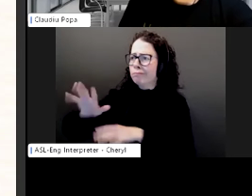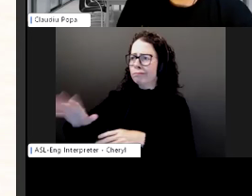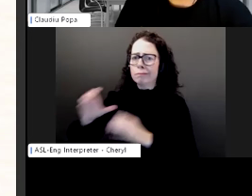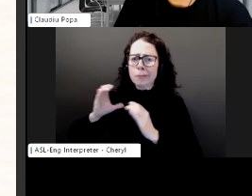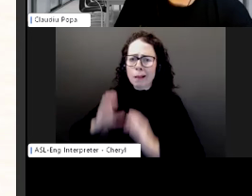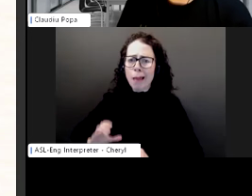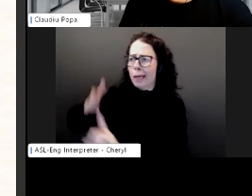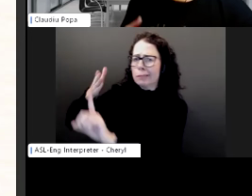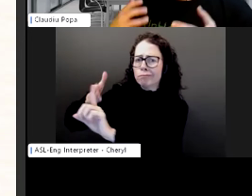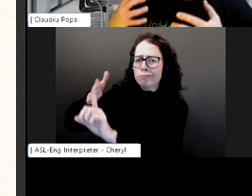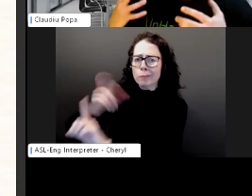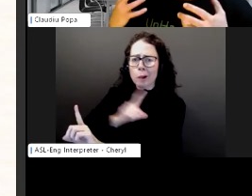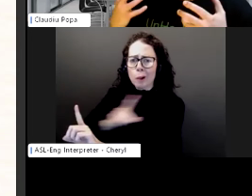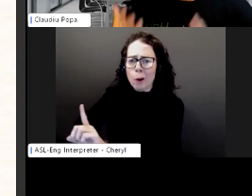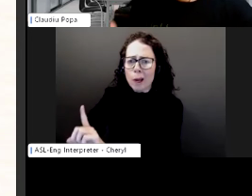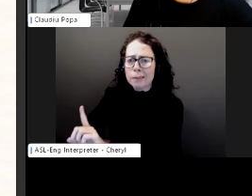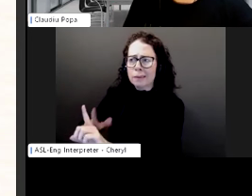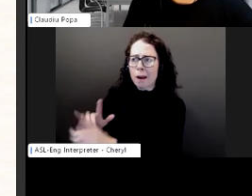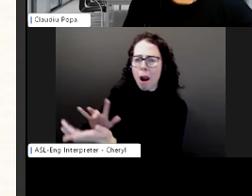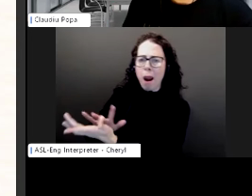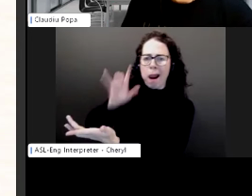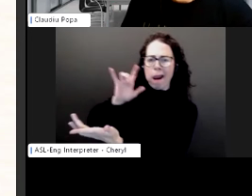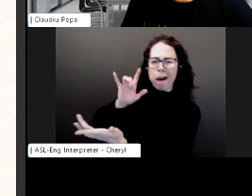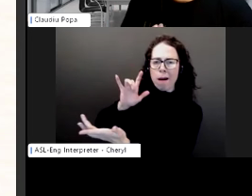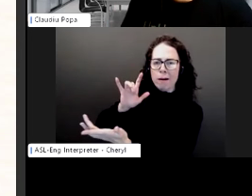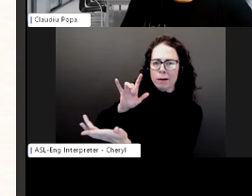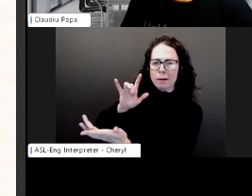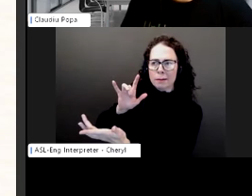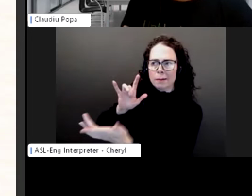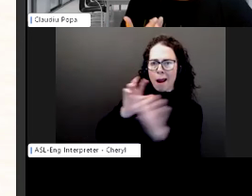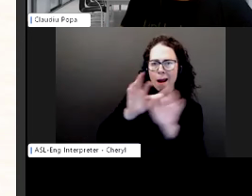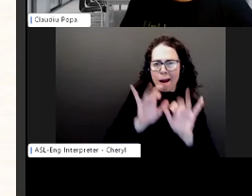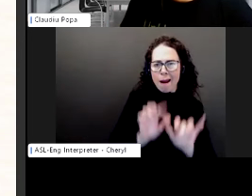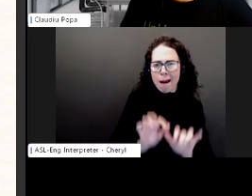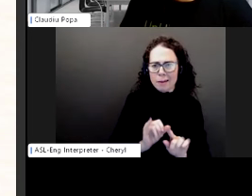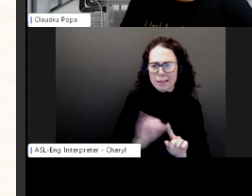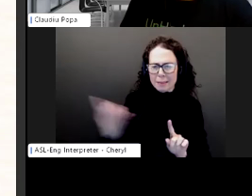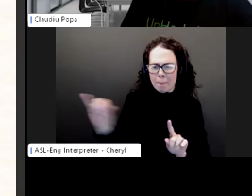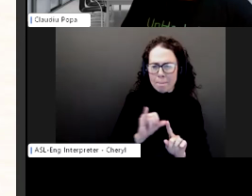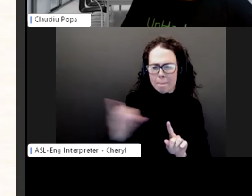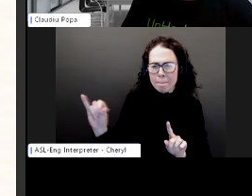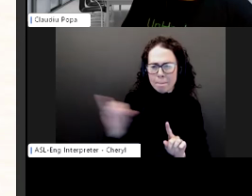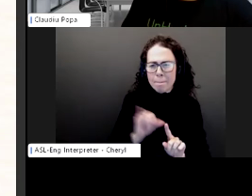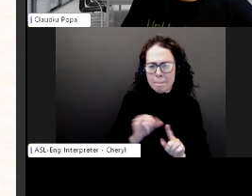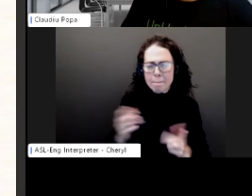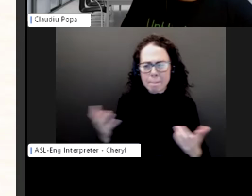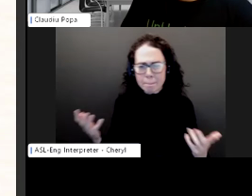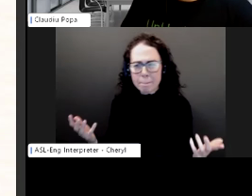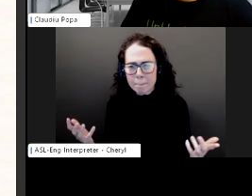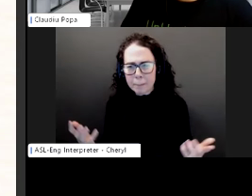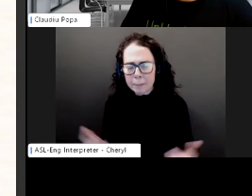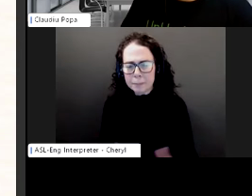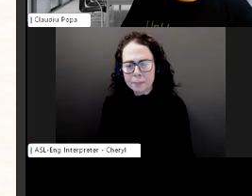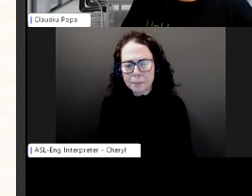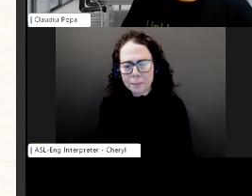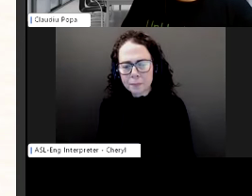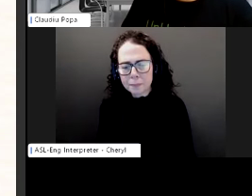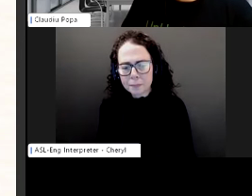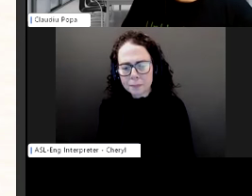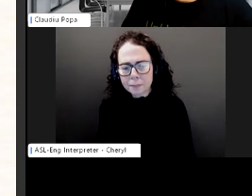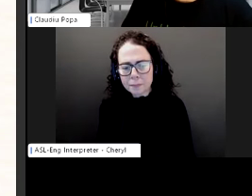well, the degree to which they can be recognized. And that, of course, ultimately will impact